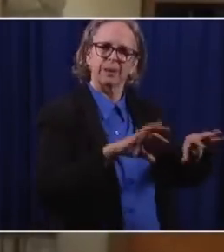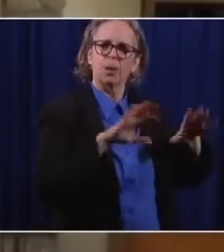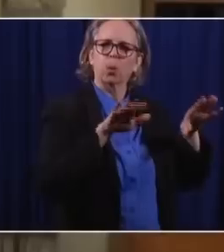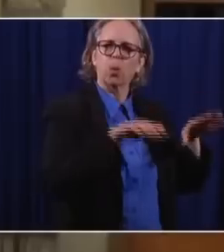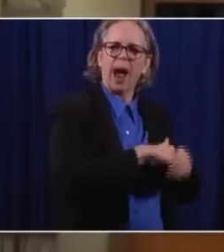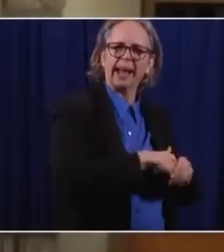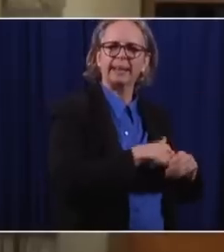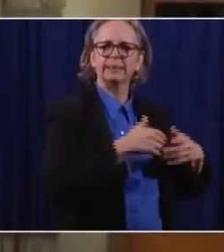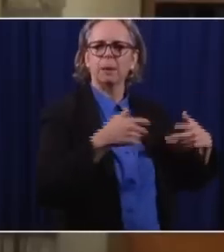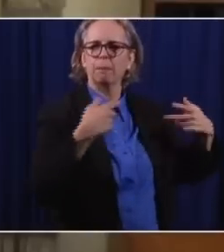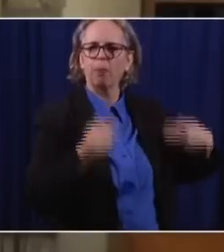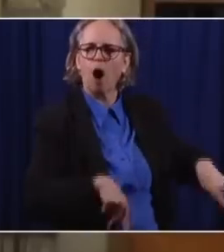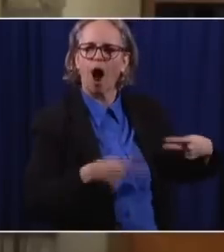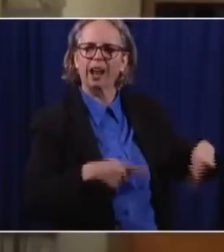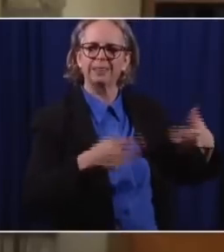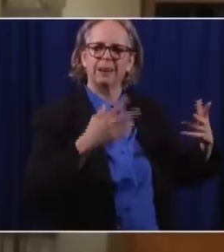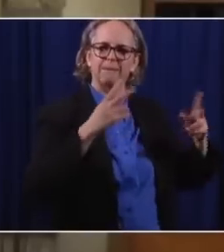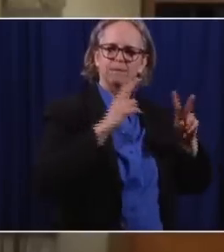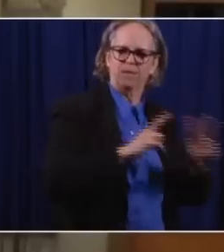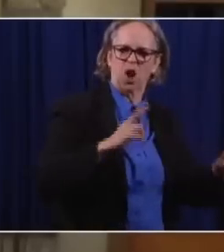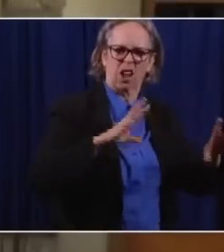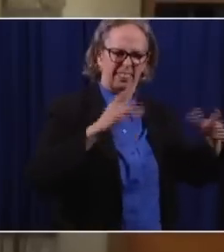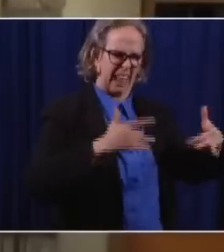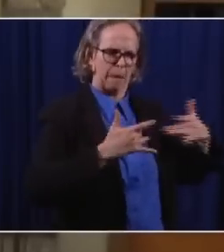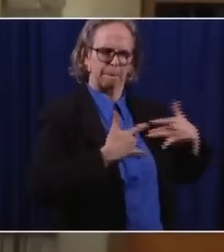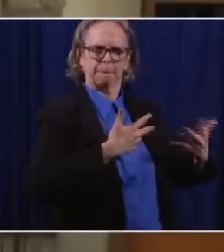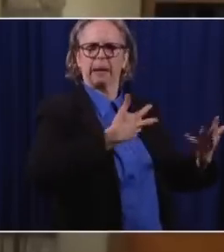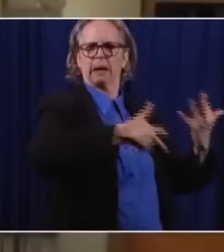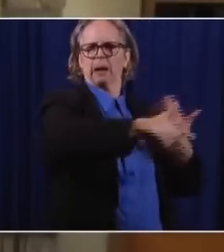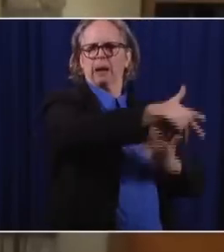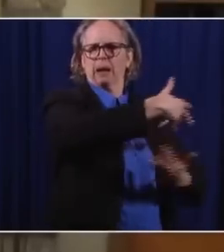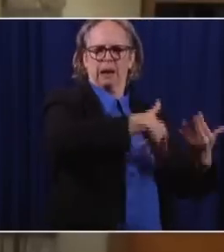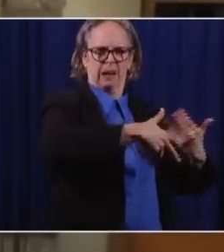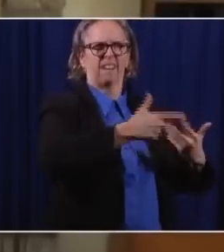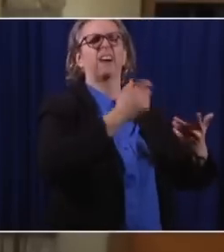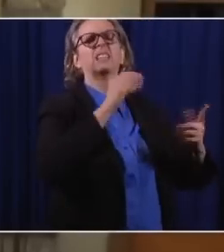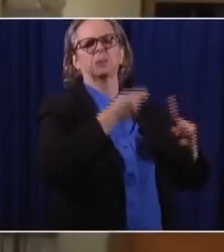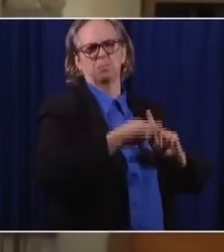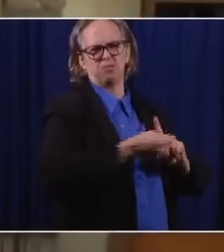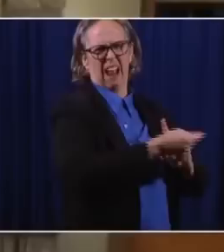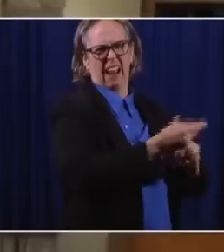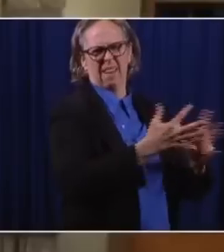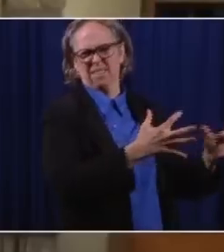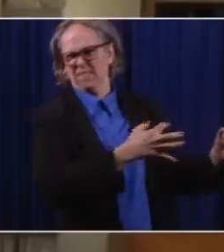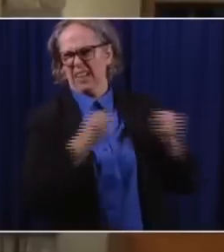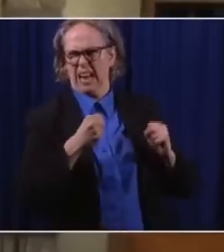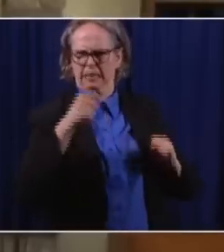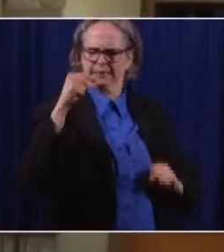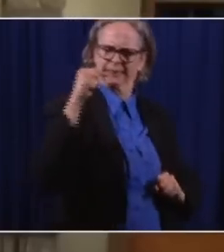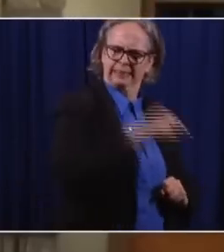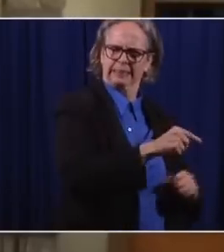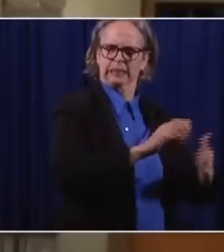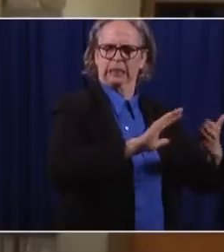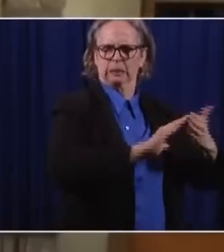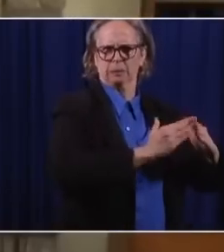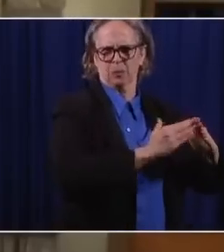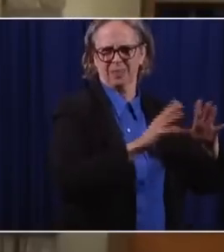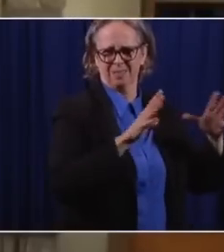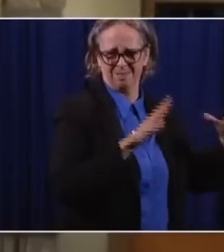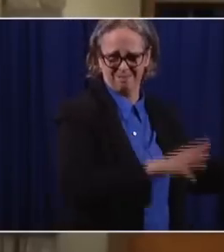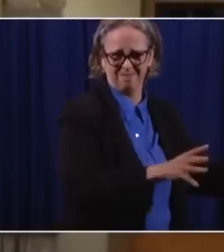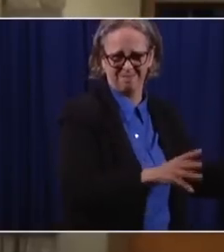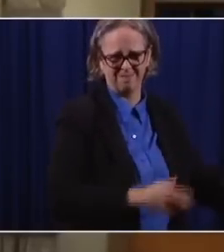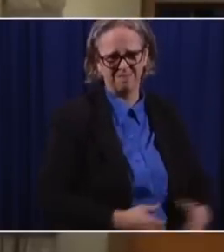much of the spread. In some cases, the health departments have given us some stories, and let me just read a